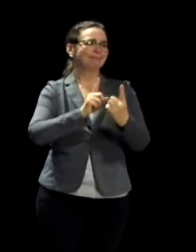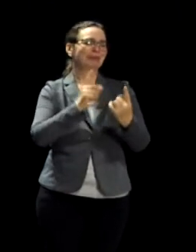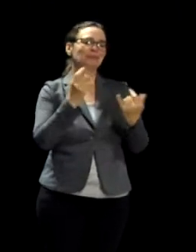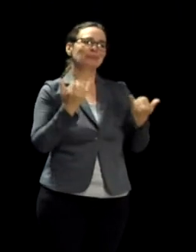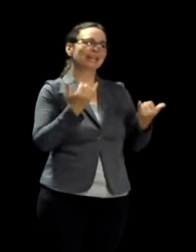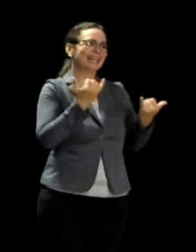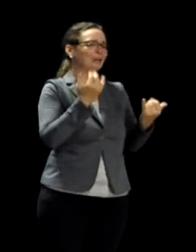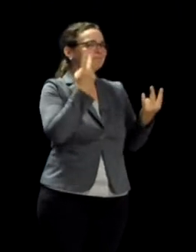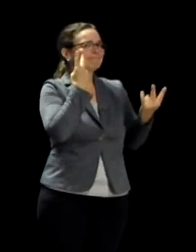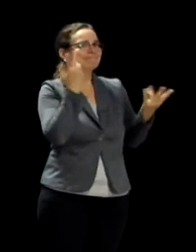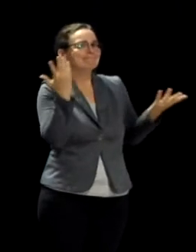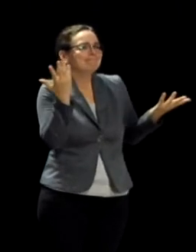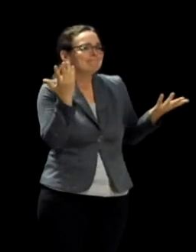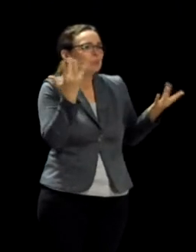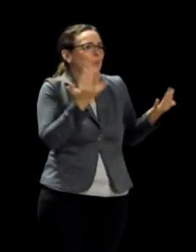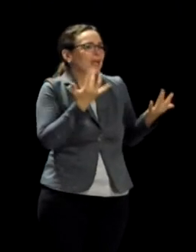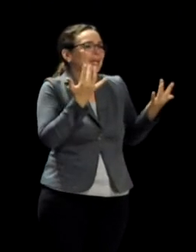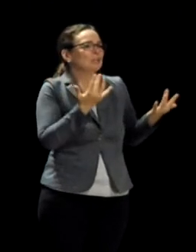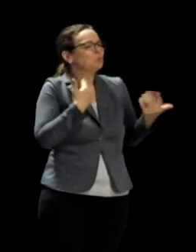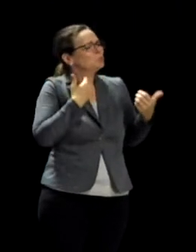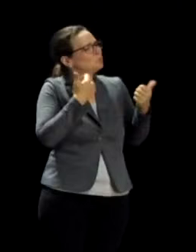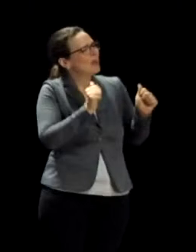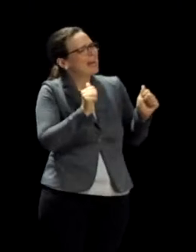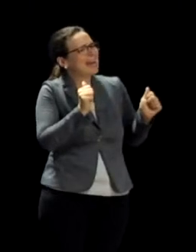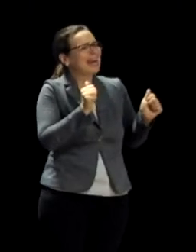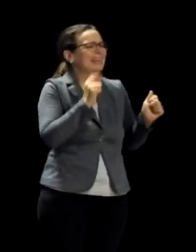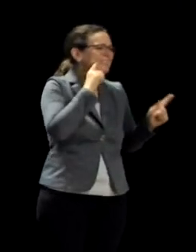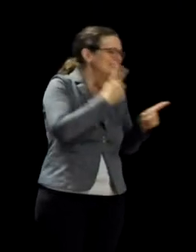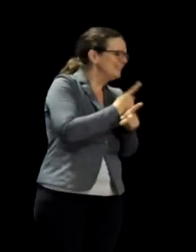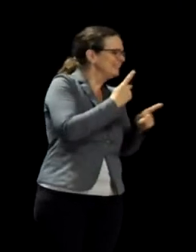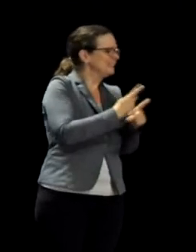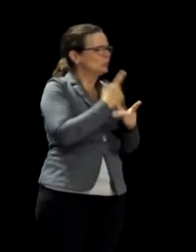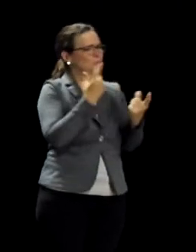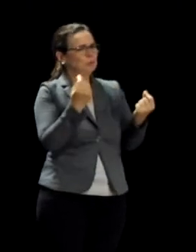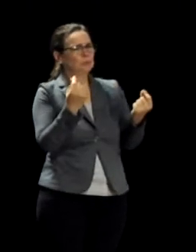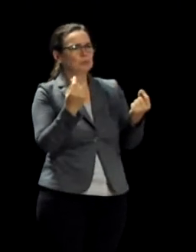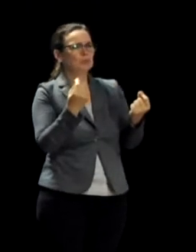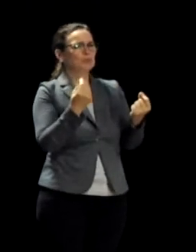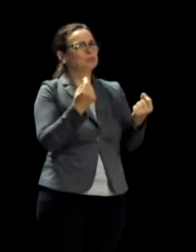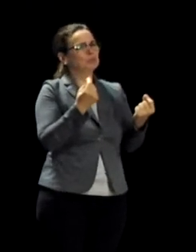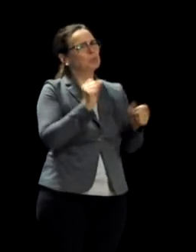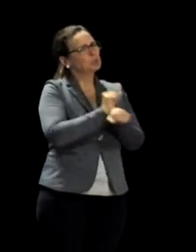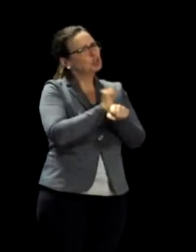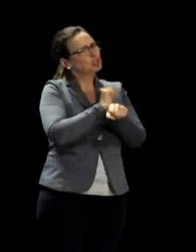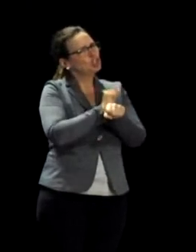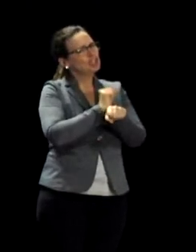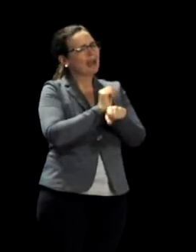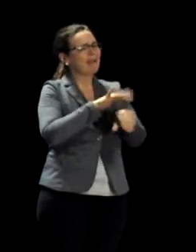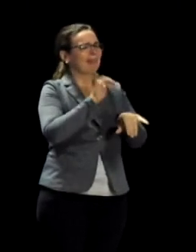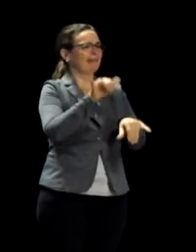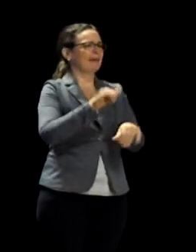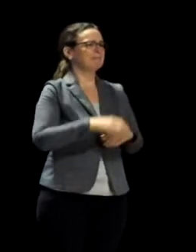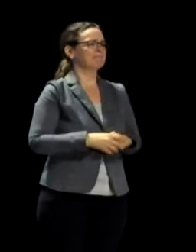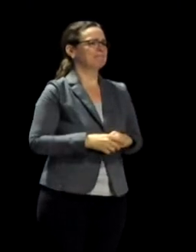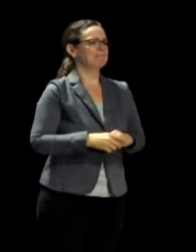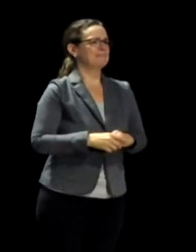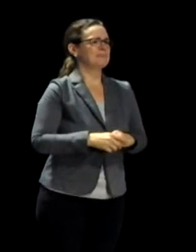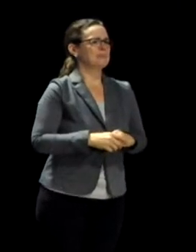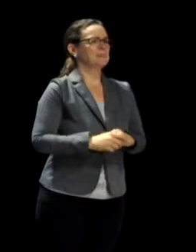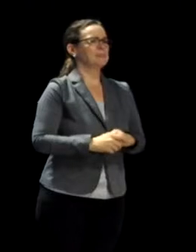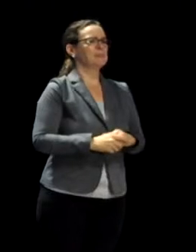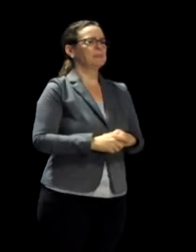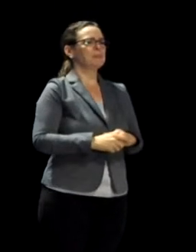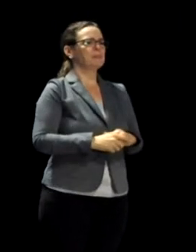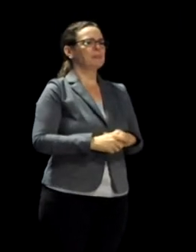open. And we look forward to being a good partner. Ryan, are local